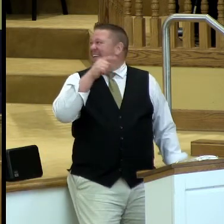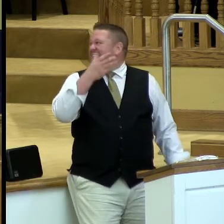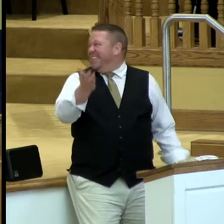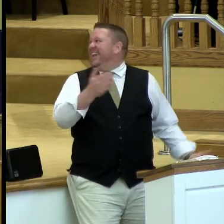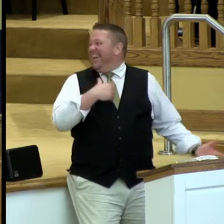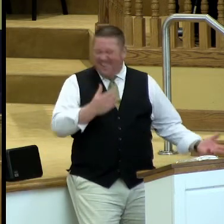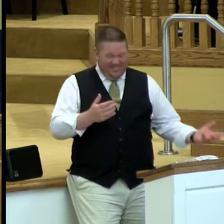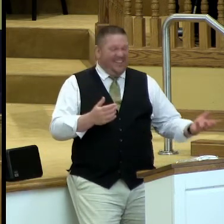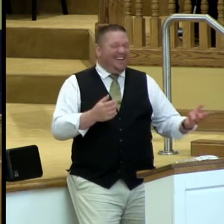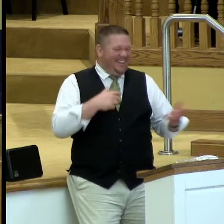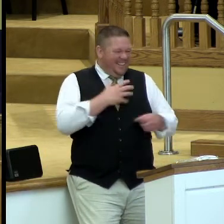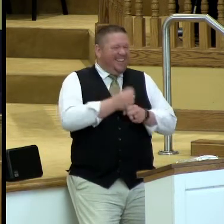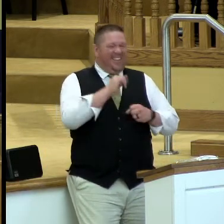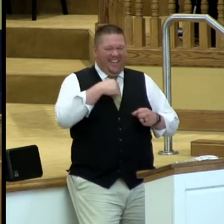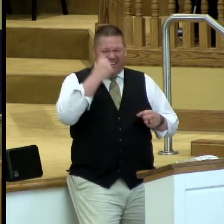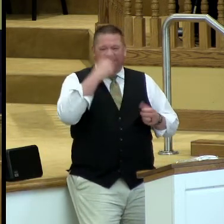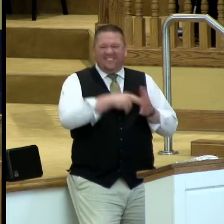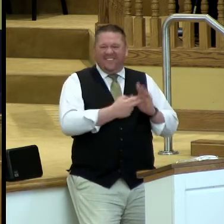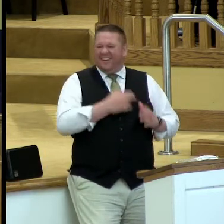There we go. I got one.